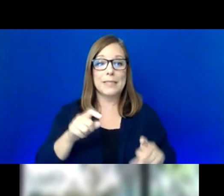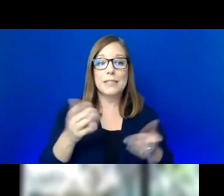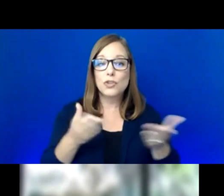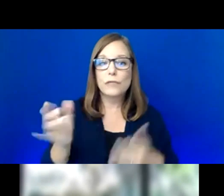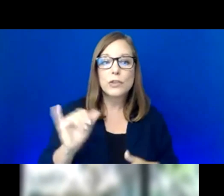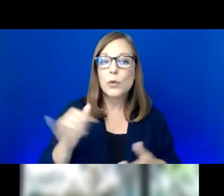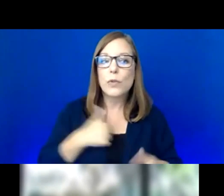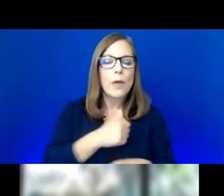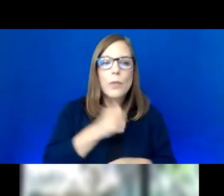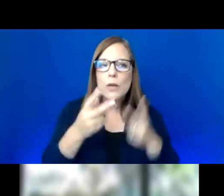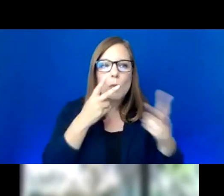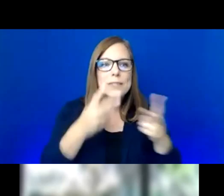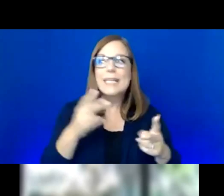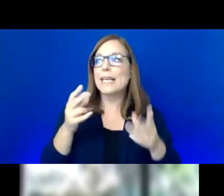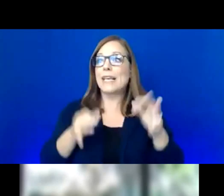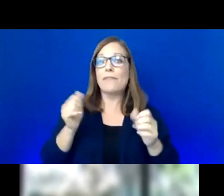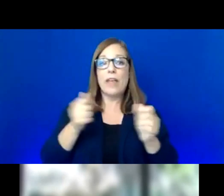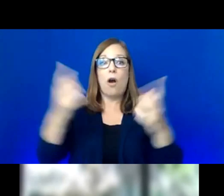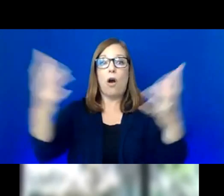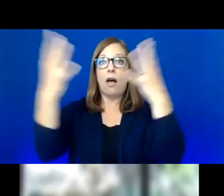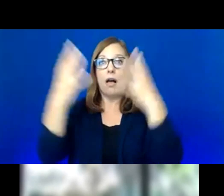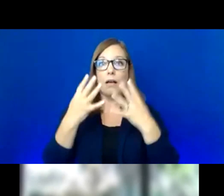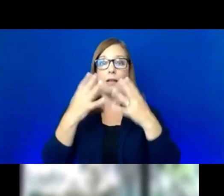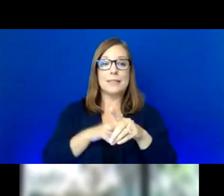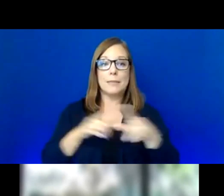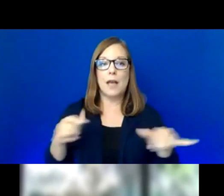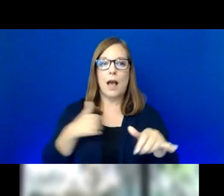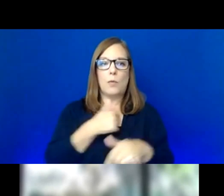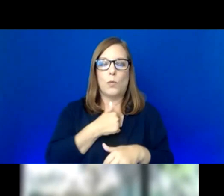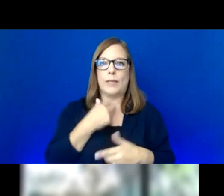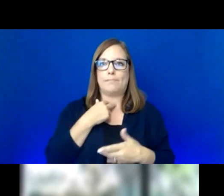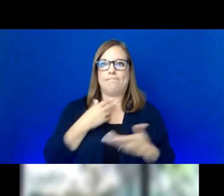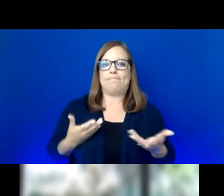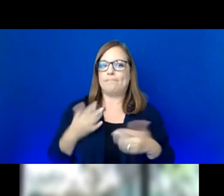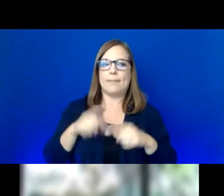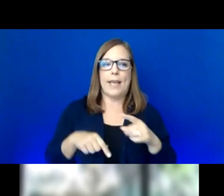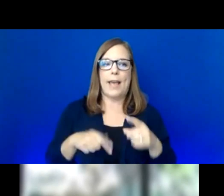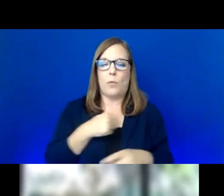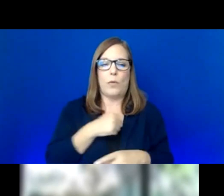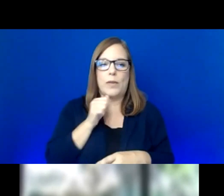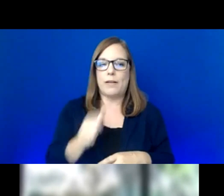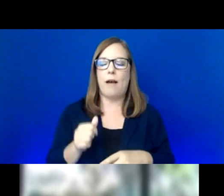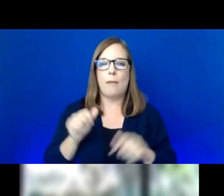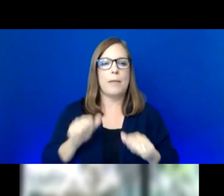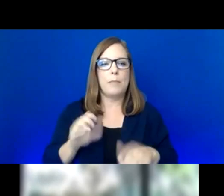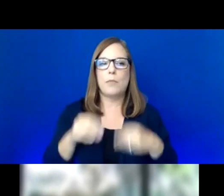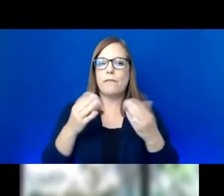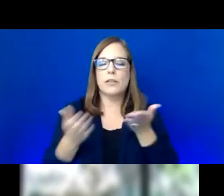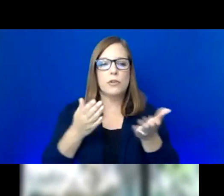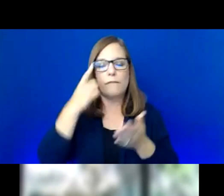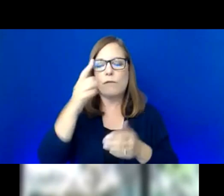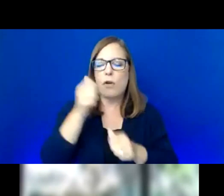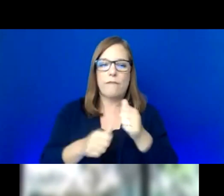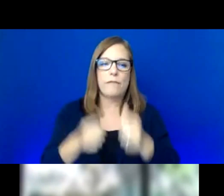service, we wouldn't have the resources to provide the service, and it would probably break the system. We also have